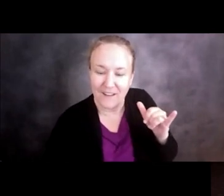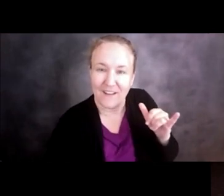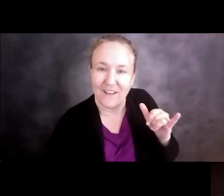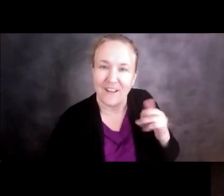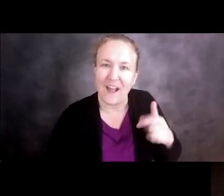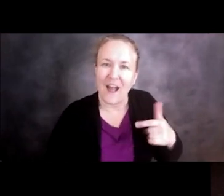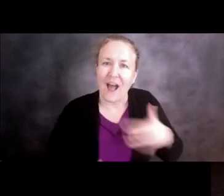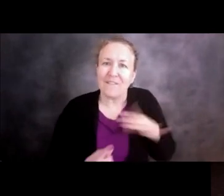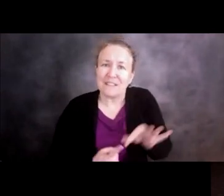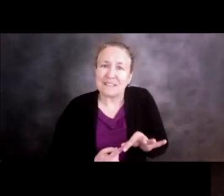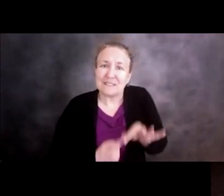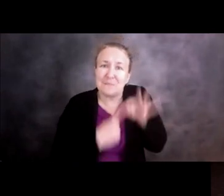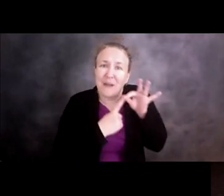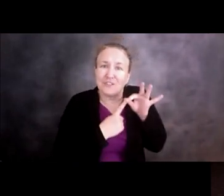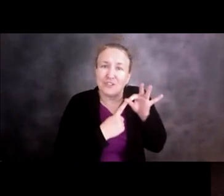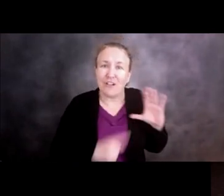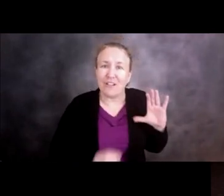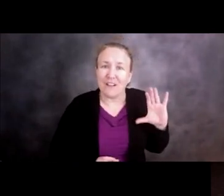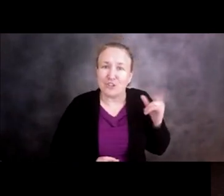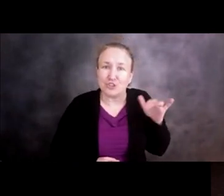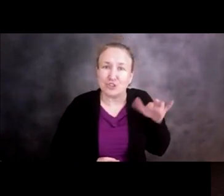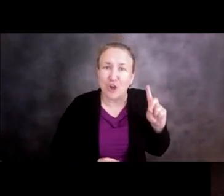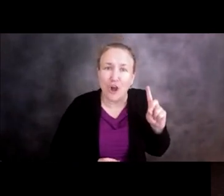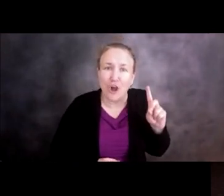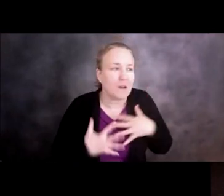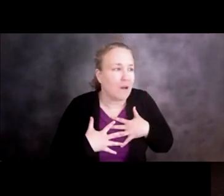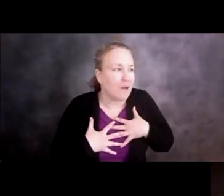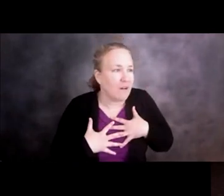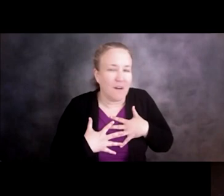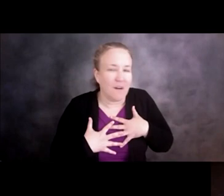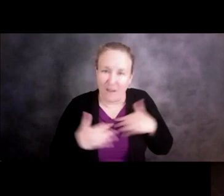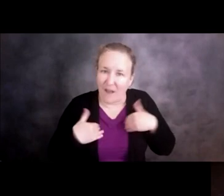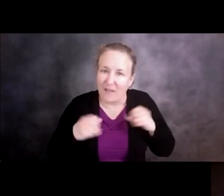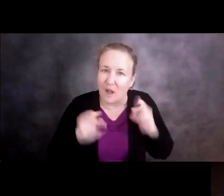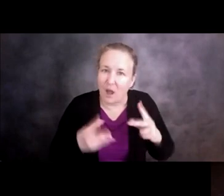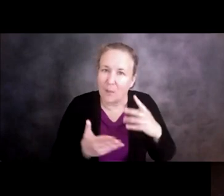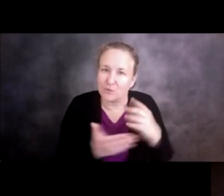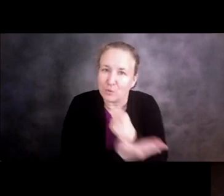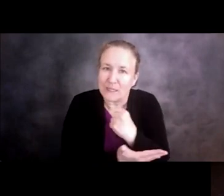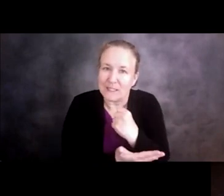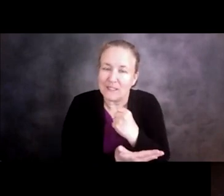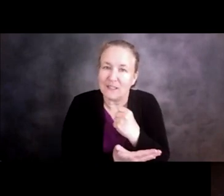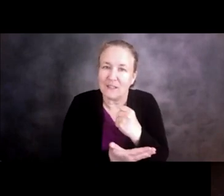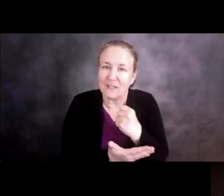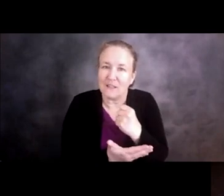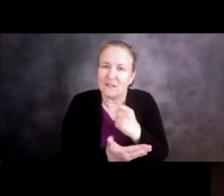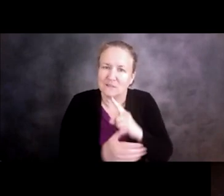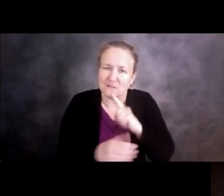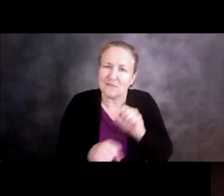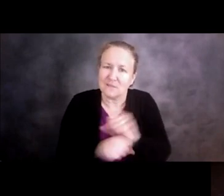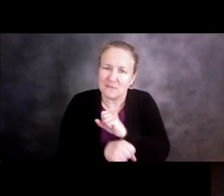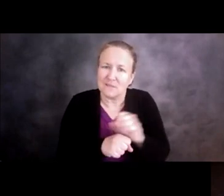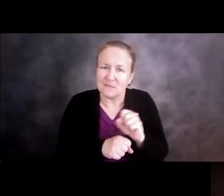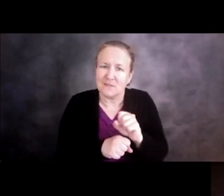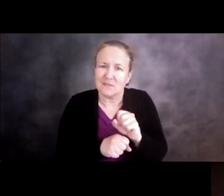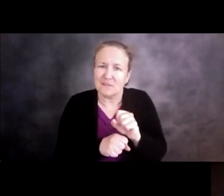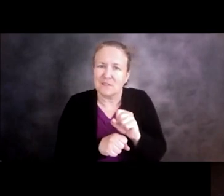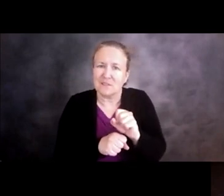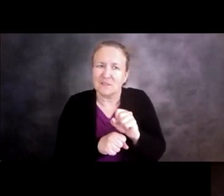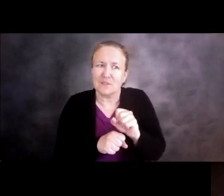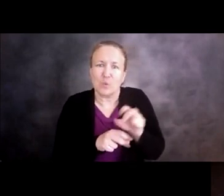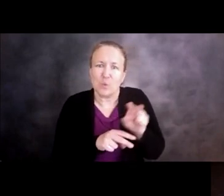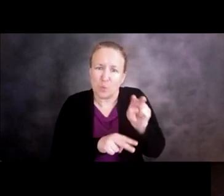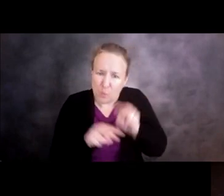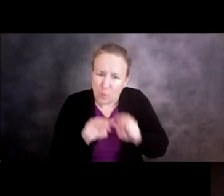special charm to be able to have the opportunity to really watch while